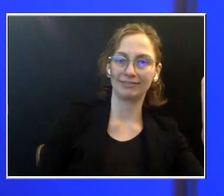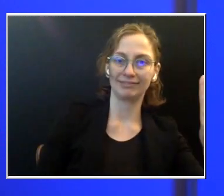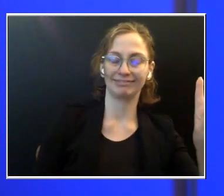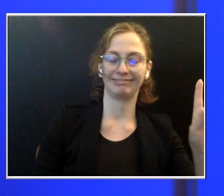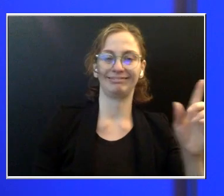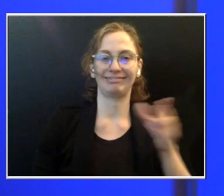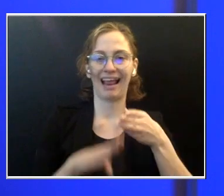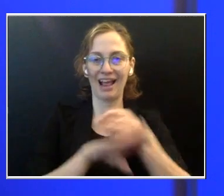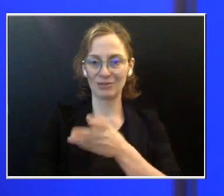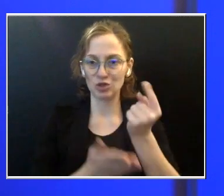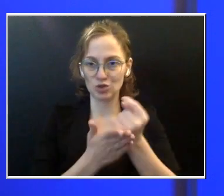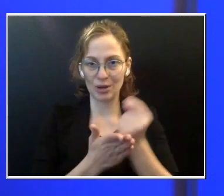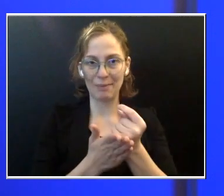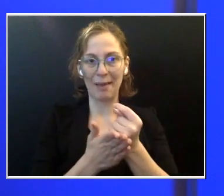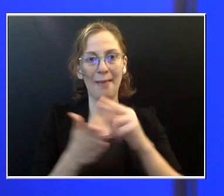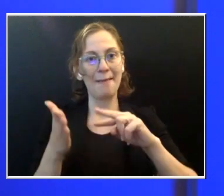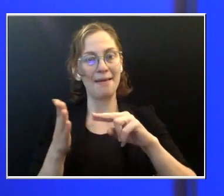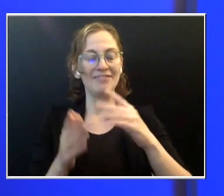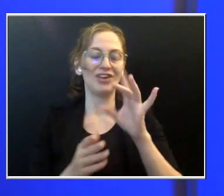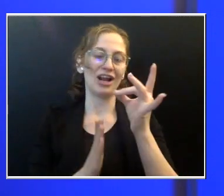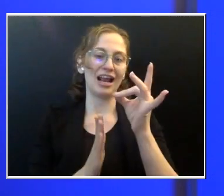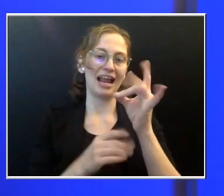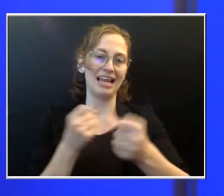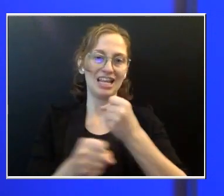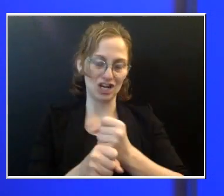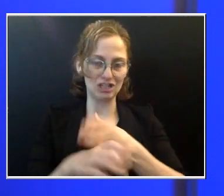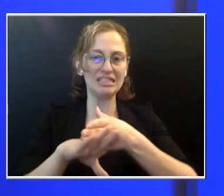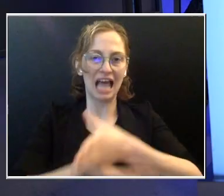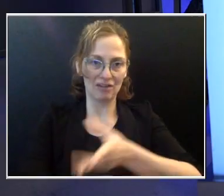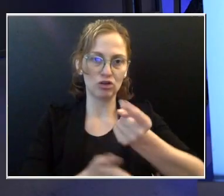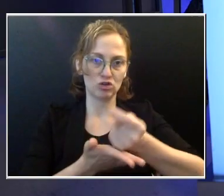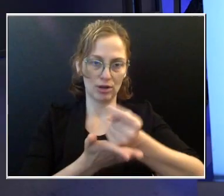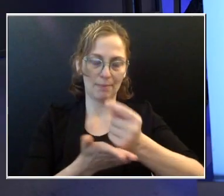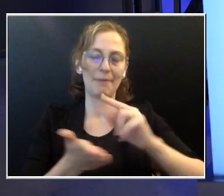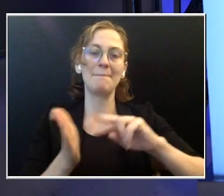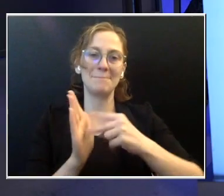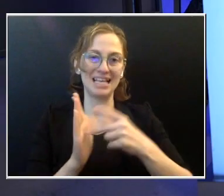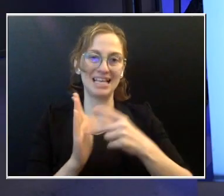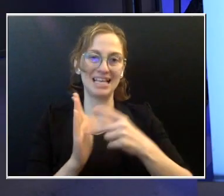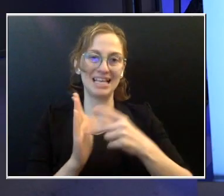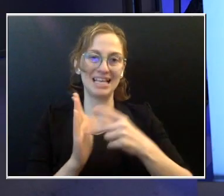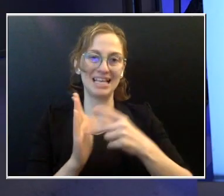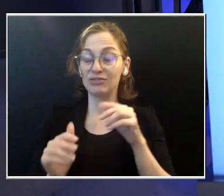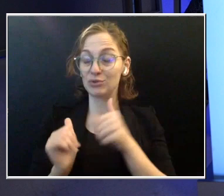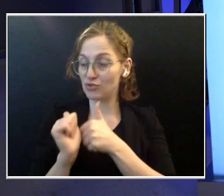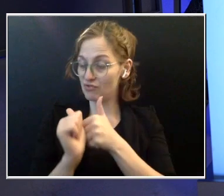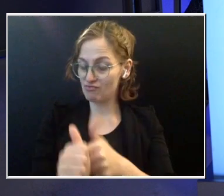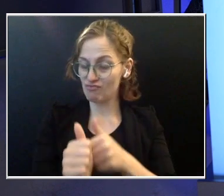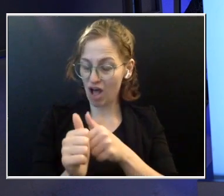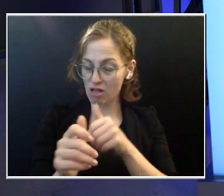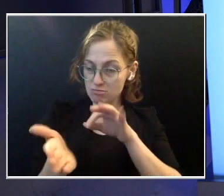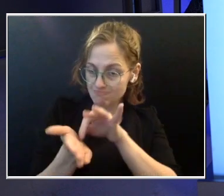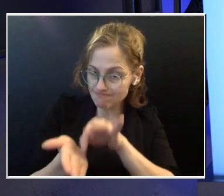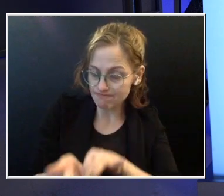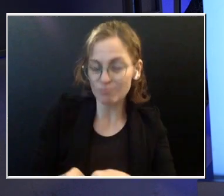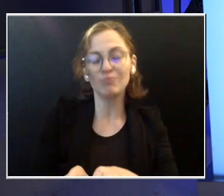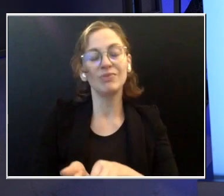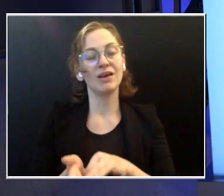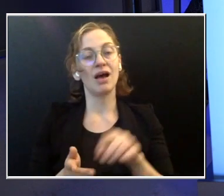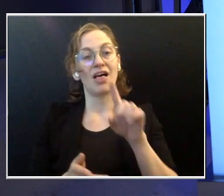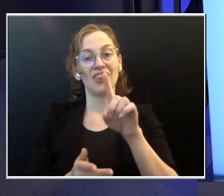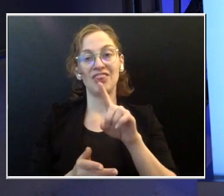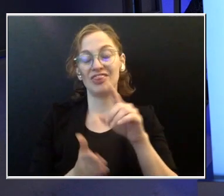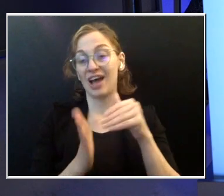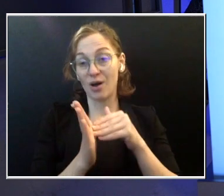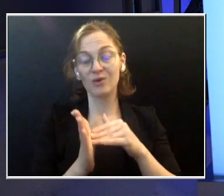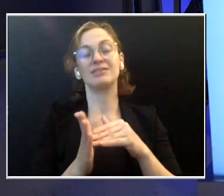radiation for 8 years to find one case of angiosarcoma. So very rare, but is anyone who gets radiation then monitored in some fashion for that, or are they